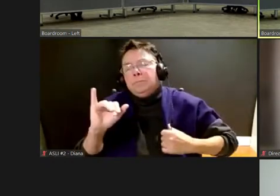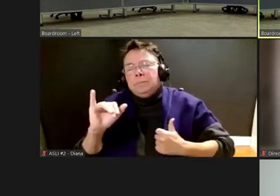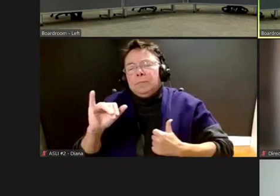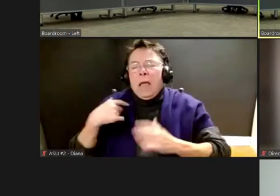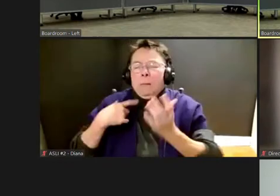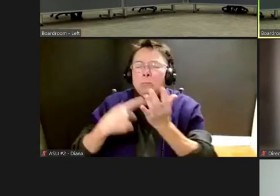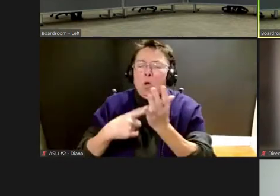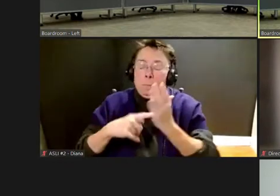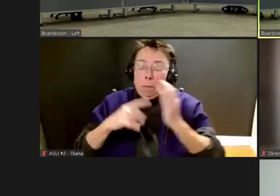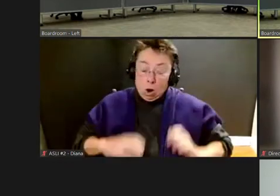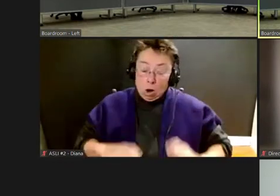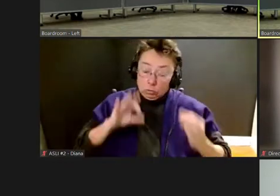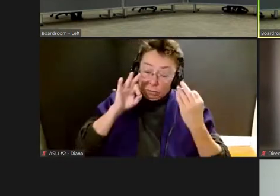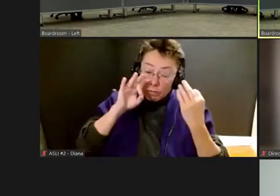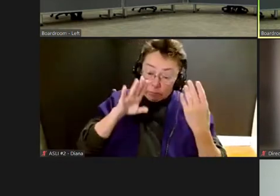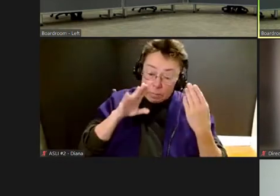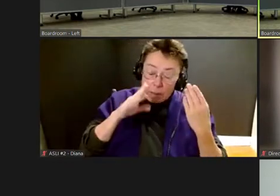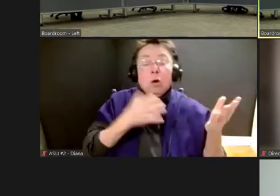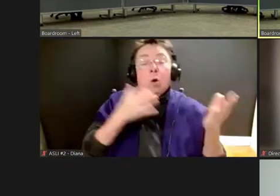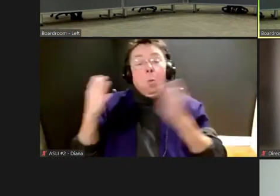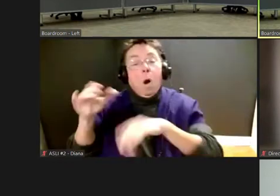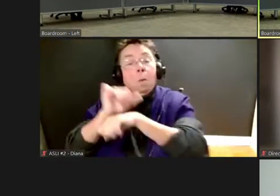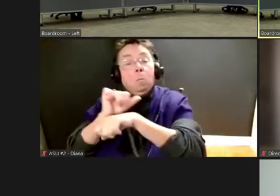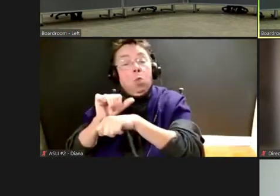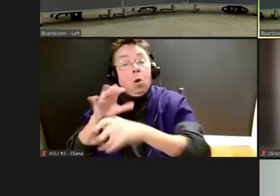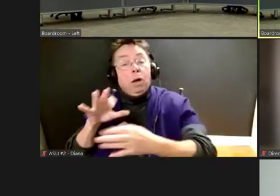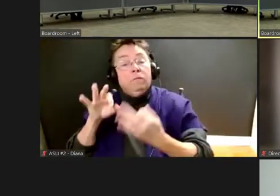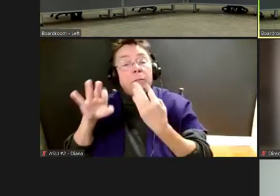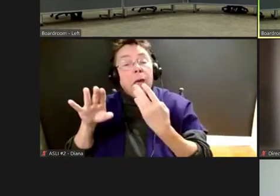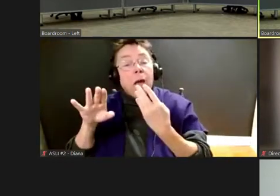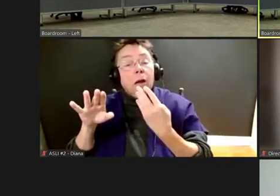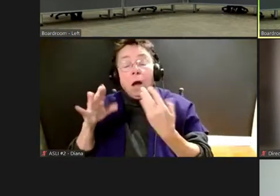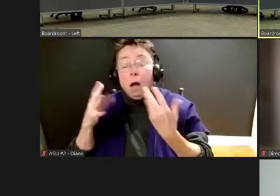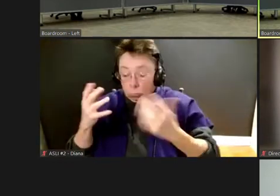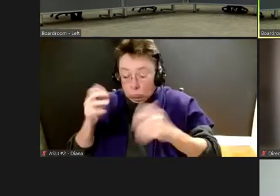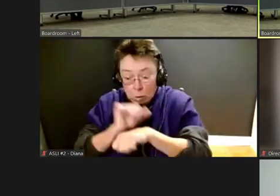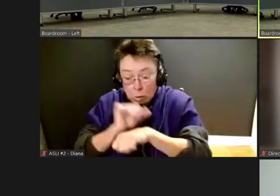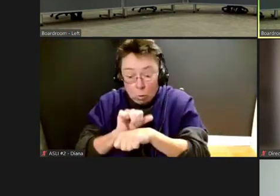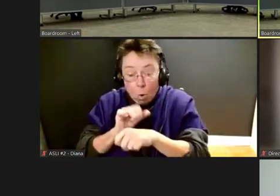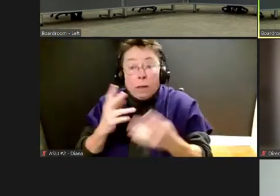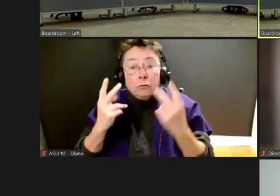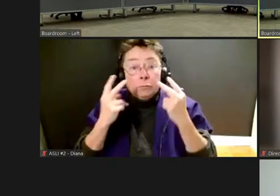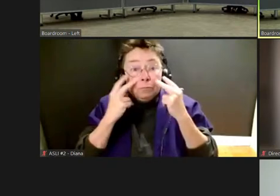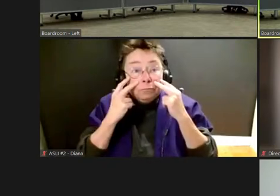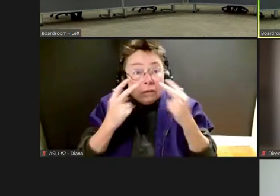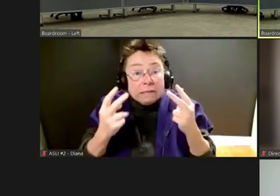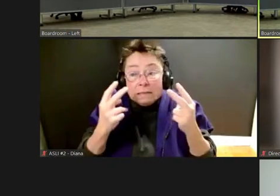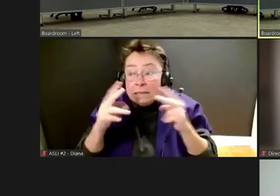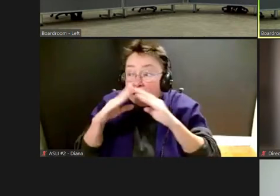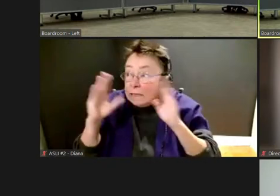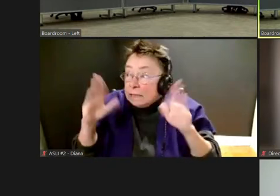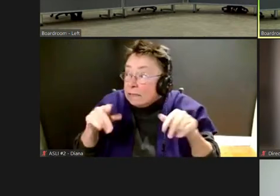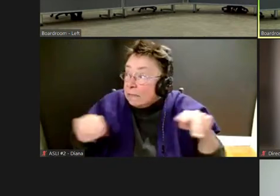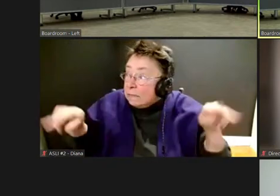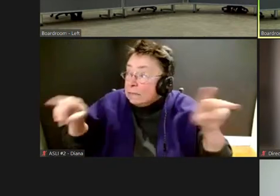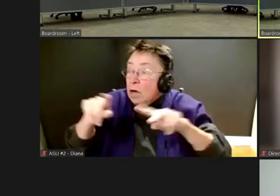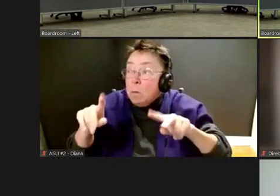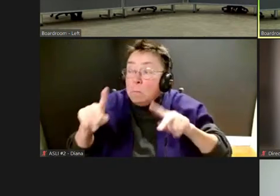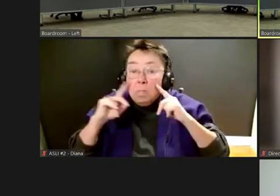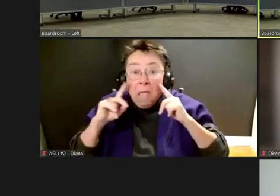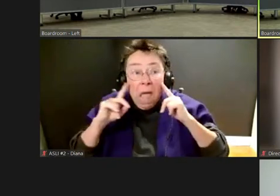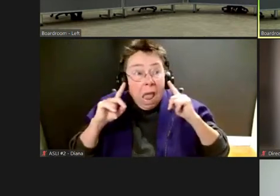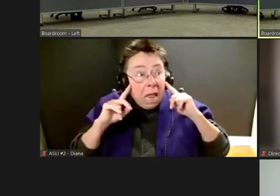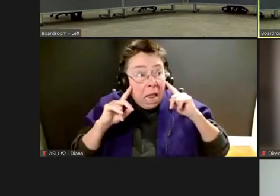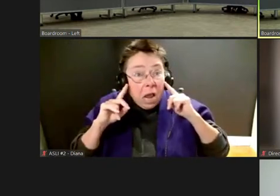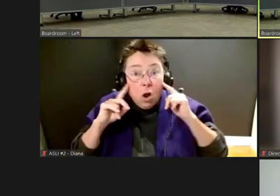with the customer feedback. Our employees have great ideas. They are the eyes and ears of the system. They see a lot of stuff that goes on. When